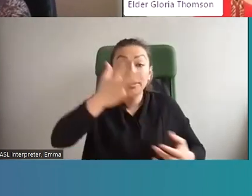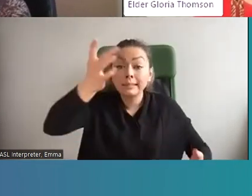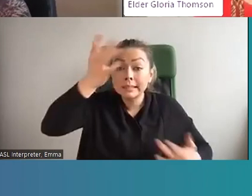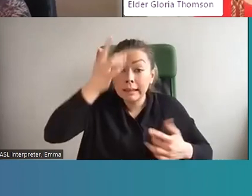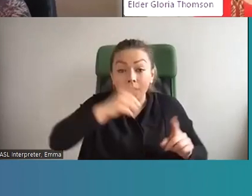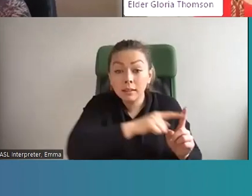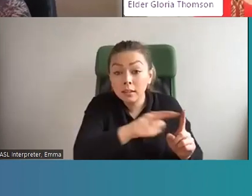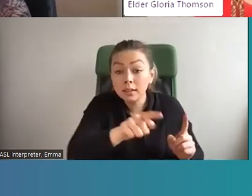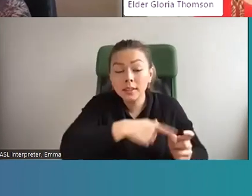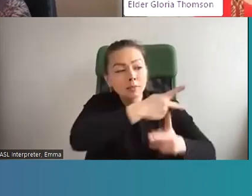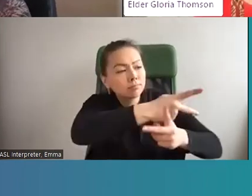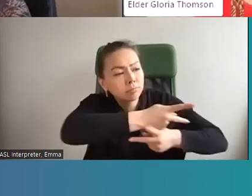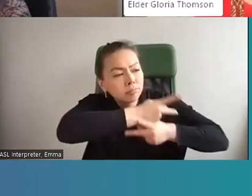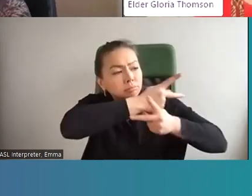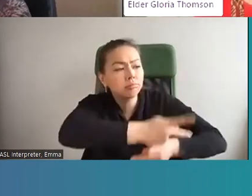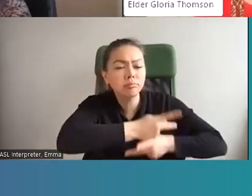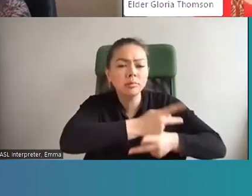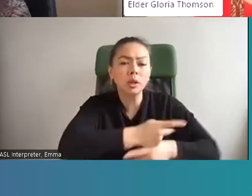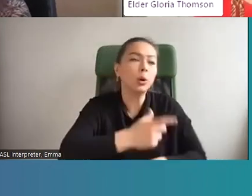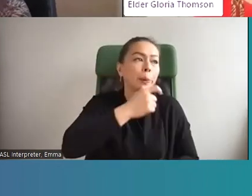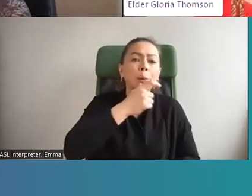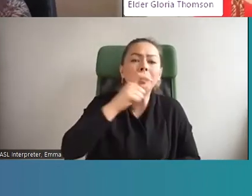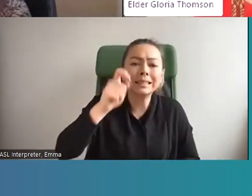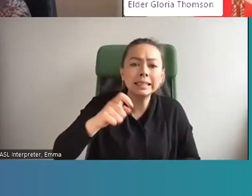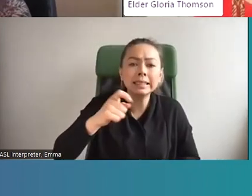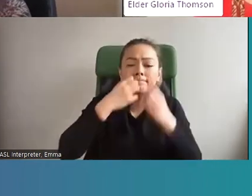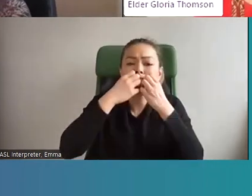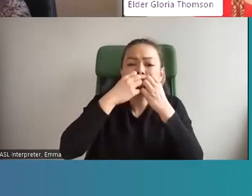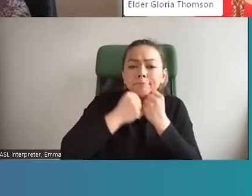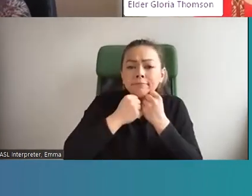needed loving, caring, and nurtured.